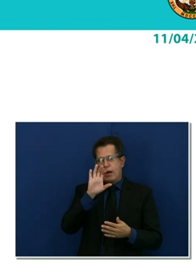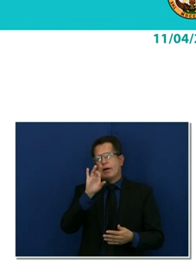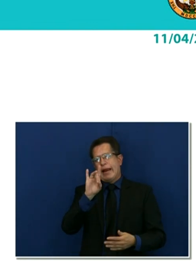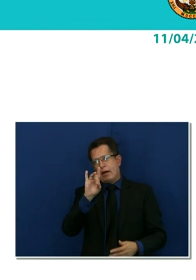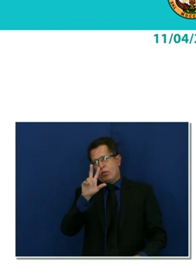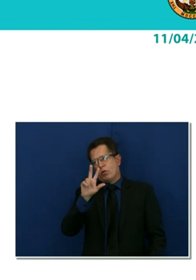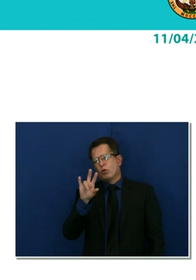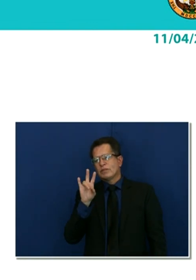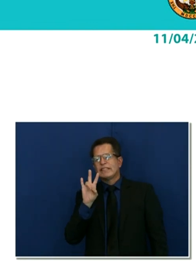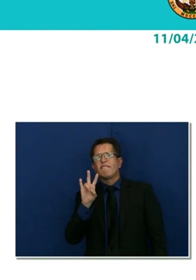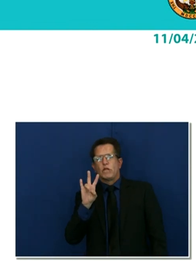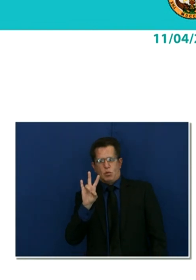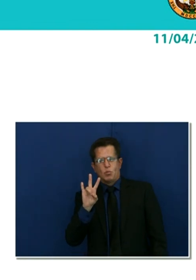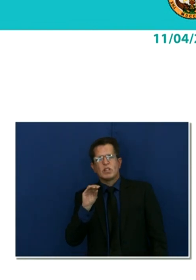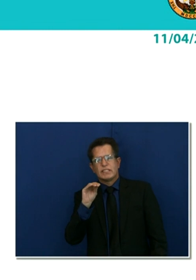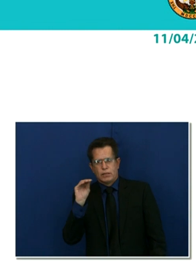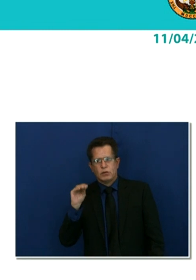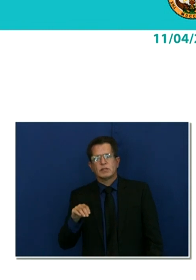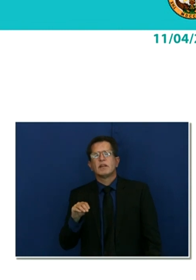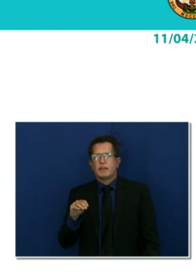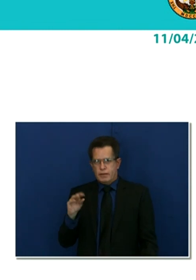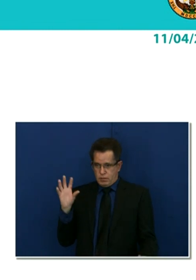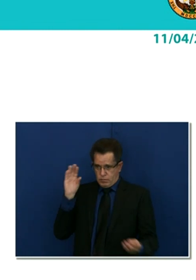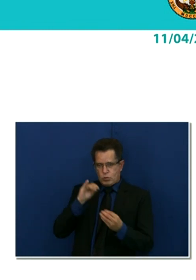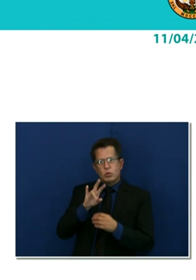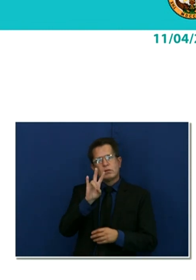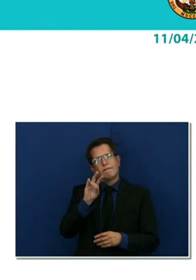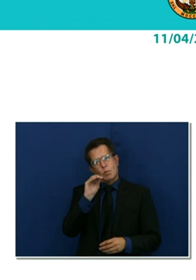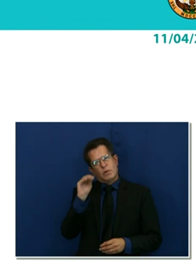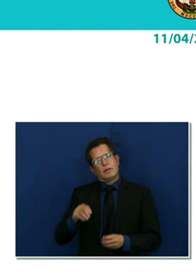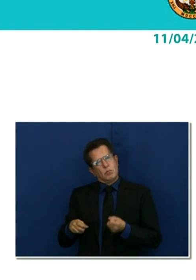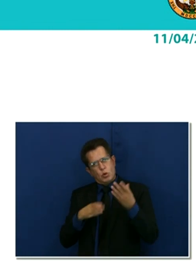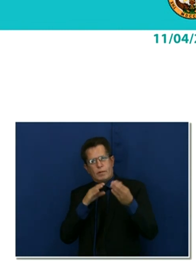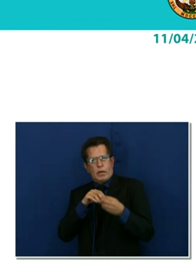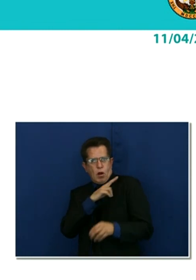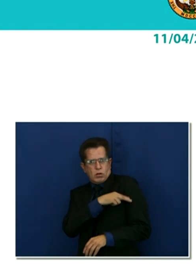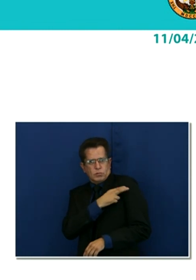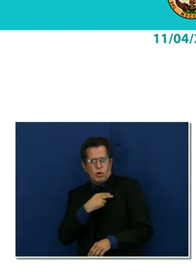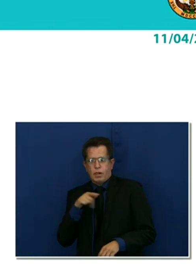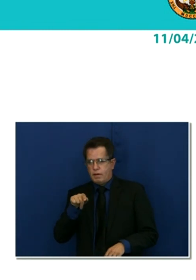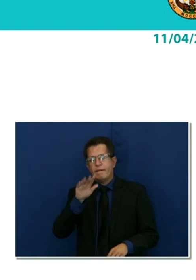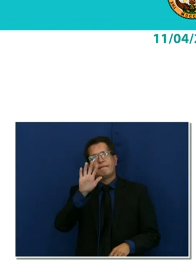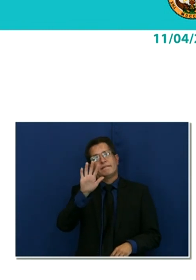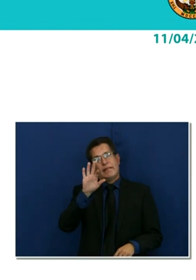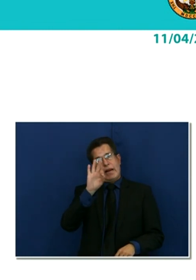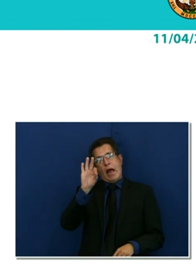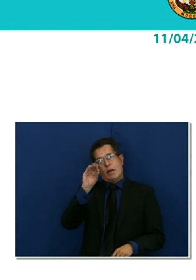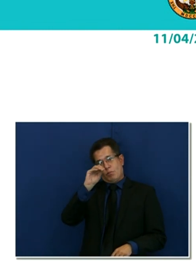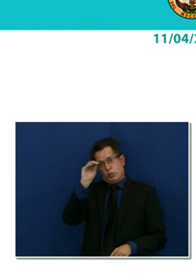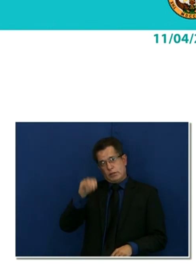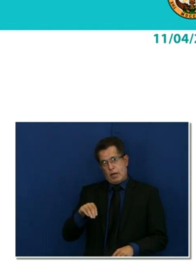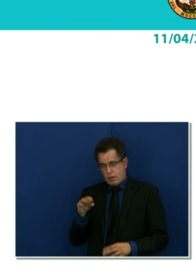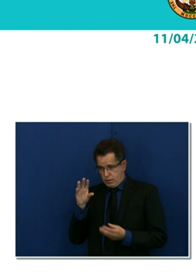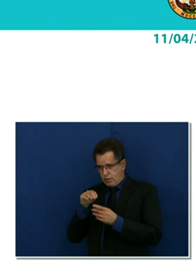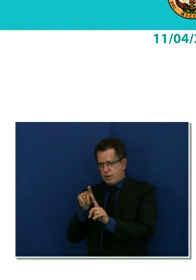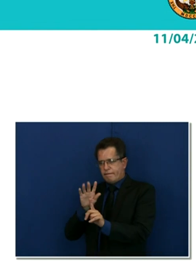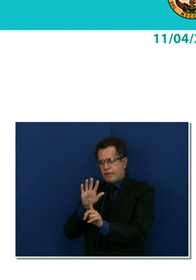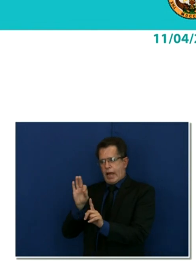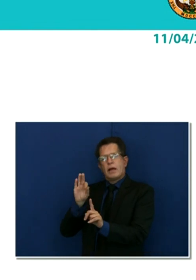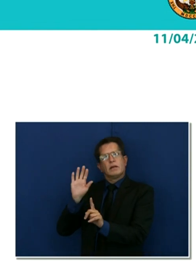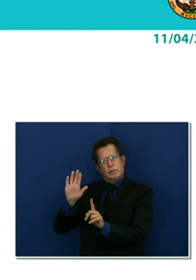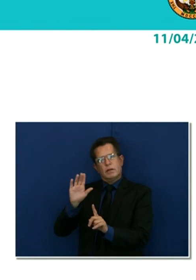3,983, or 7% of all of our cases, have been hospitalized. 59% of the cases were in